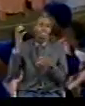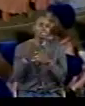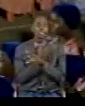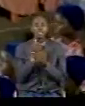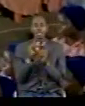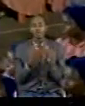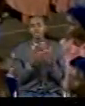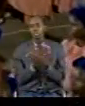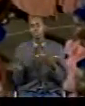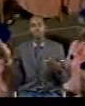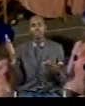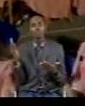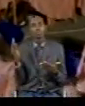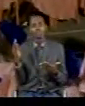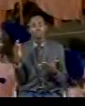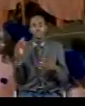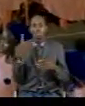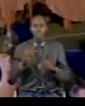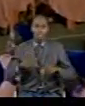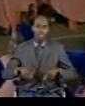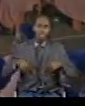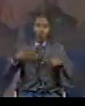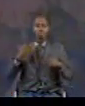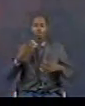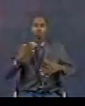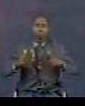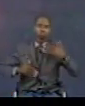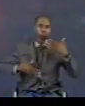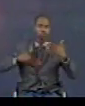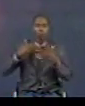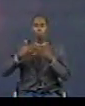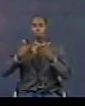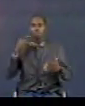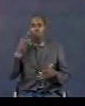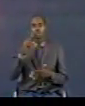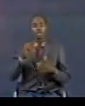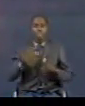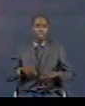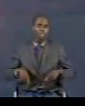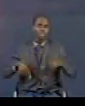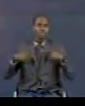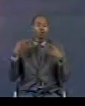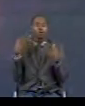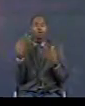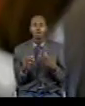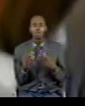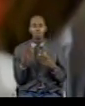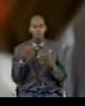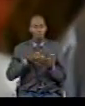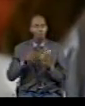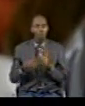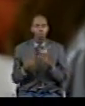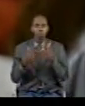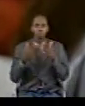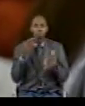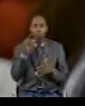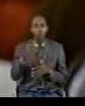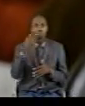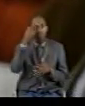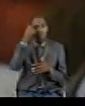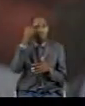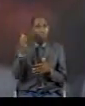A life of joy in front of you. A life of purpose in front of you. Because